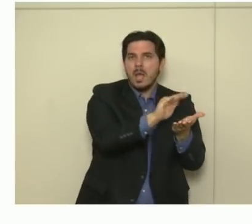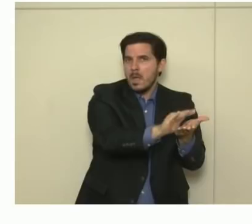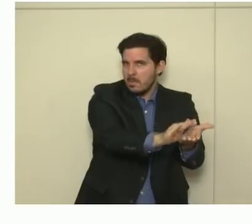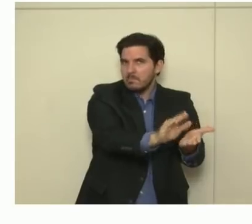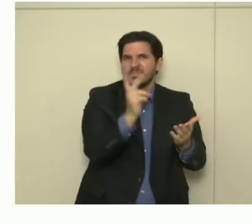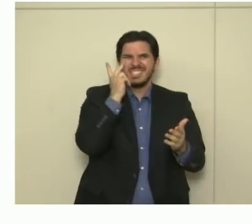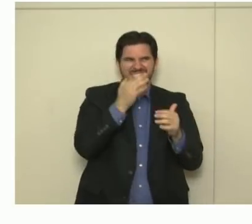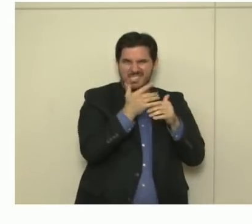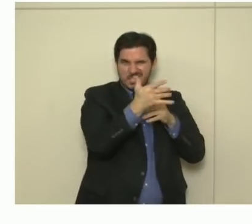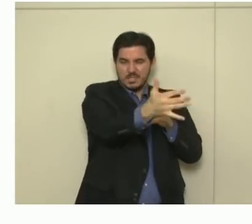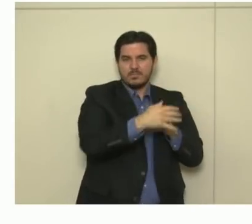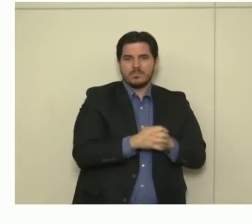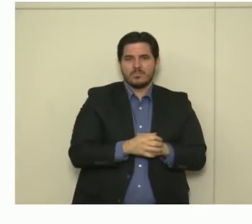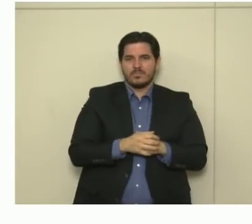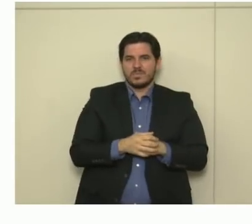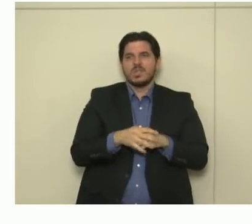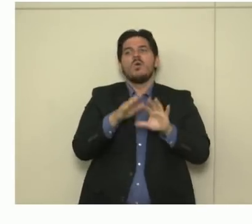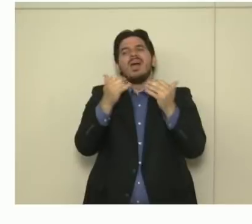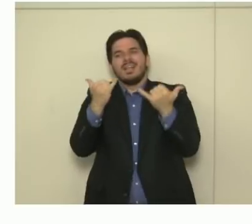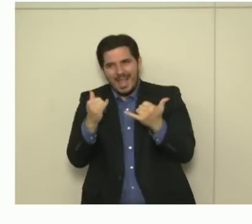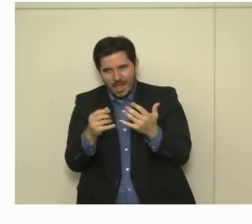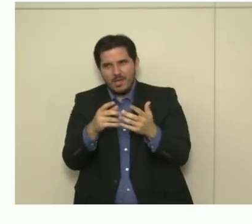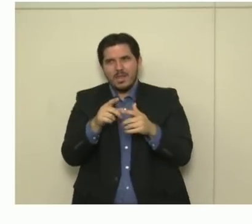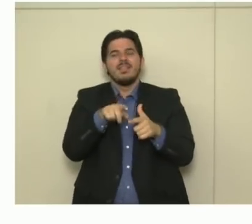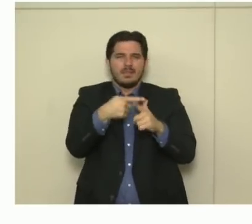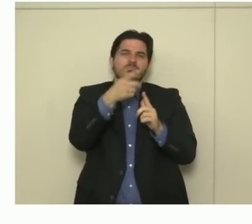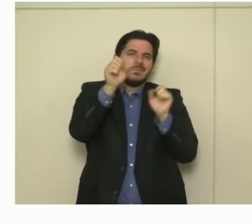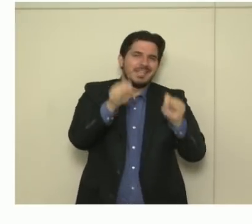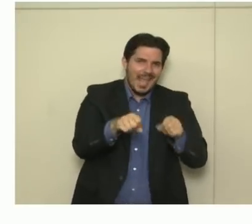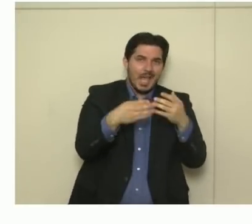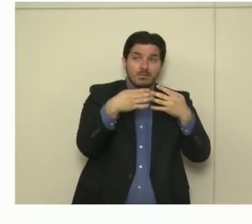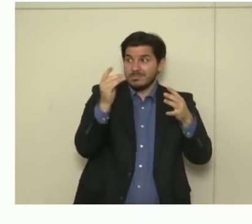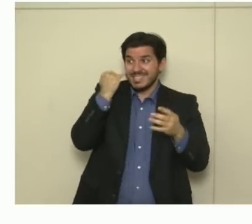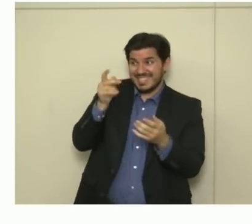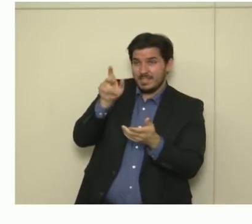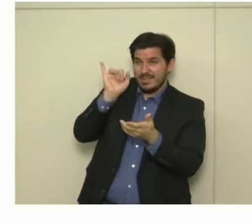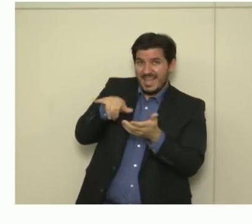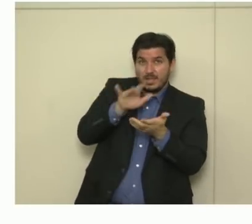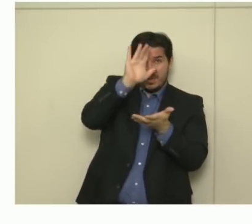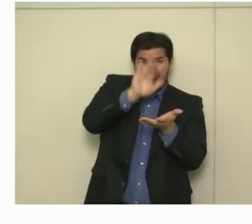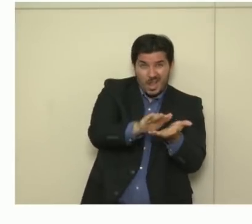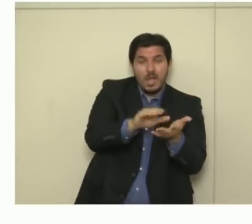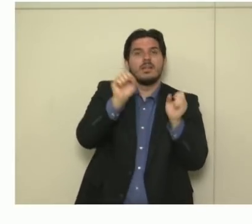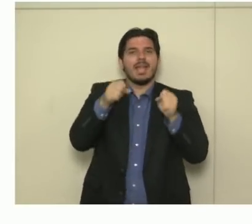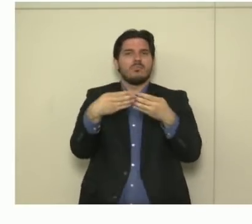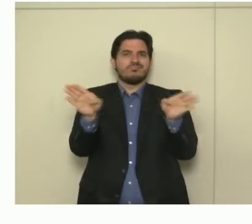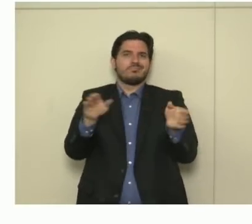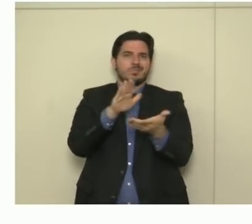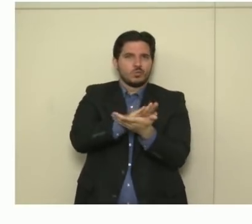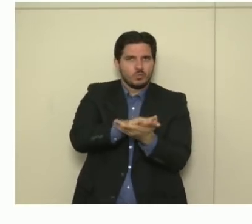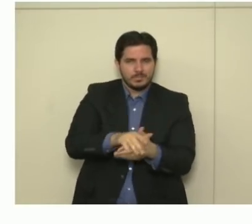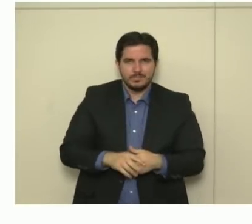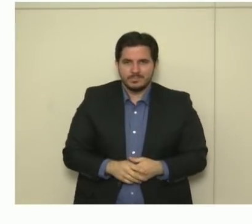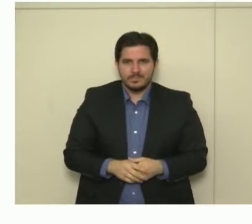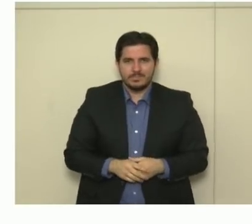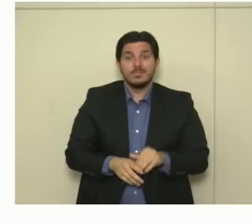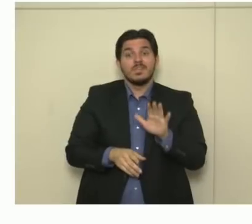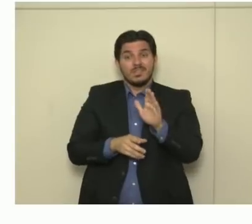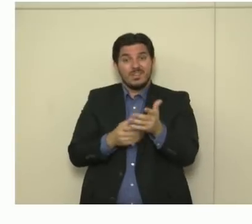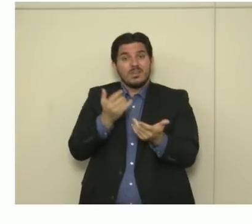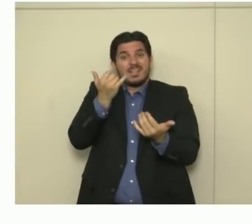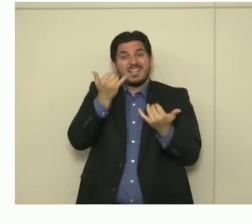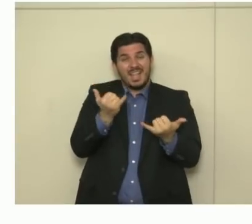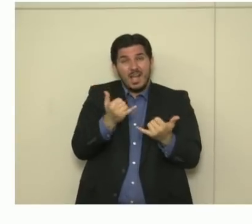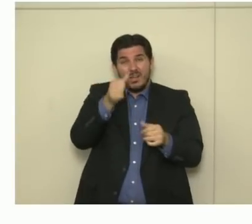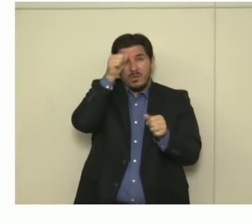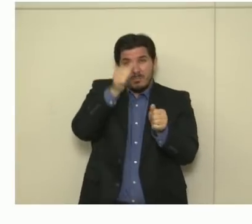last slide, but I want to thank all New Mexicans. I mean, this is really you that's done those work. We tend to look at these curves going up and coming down and